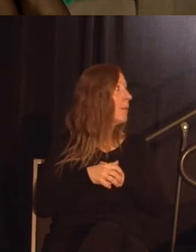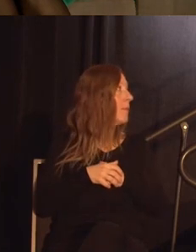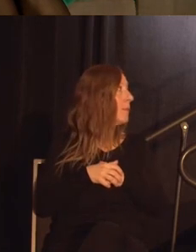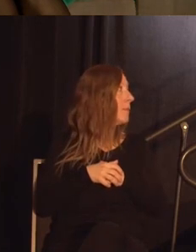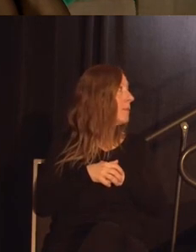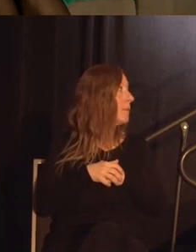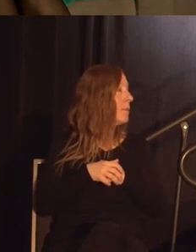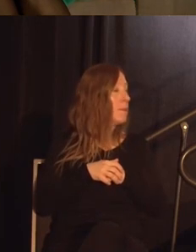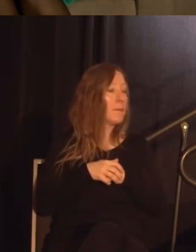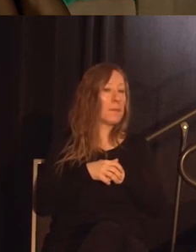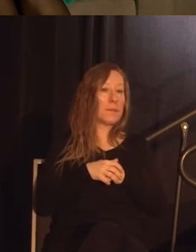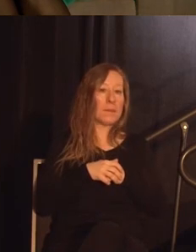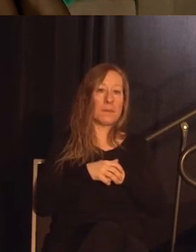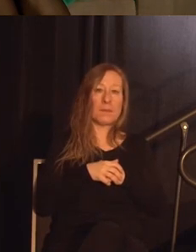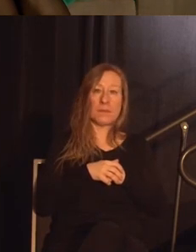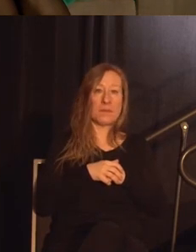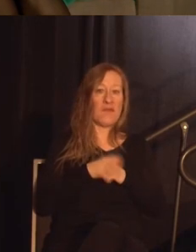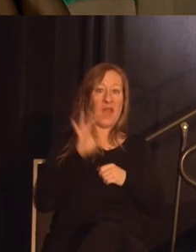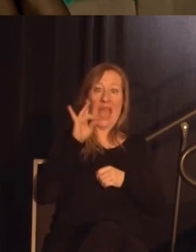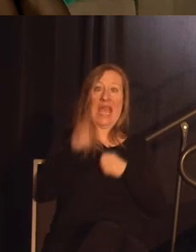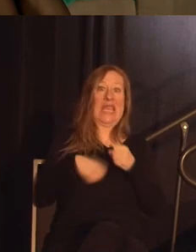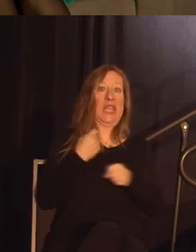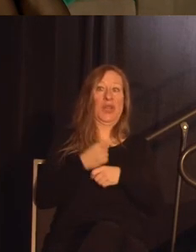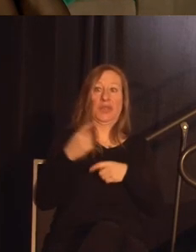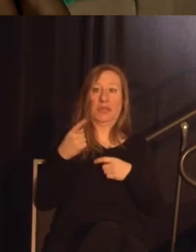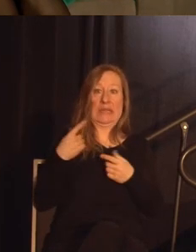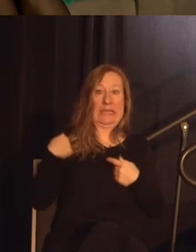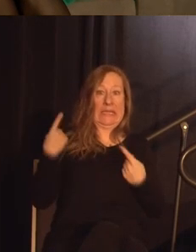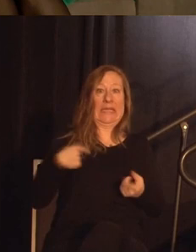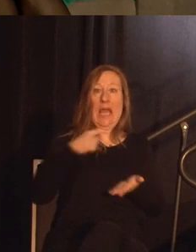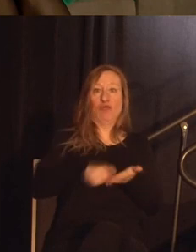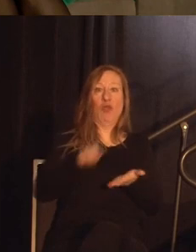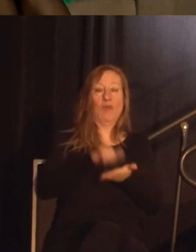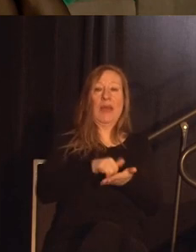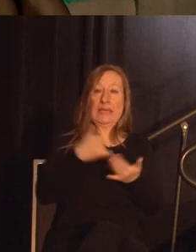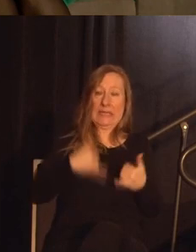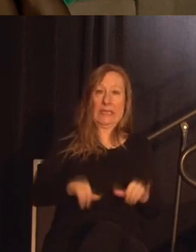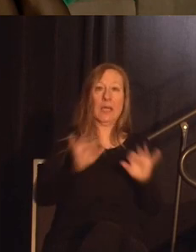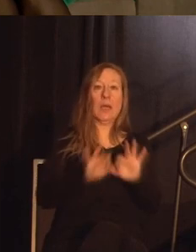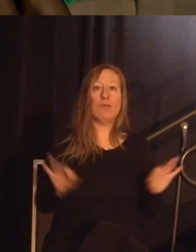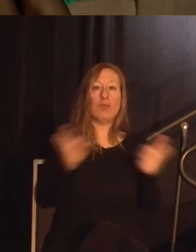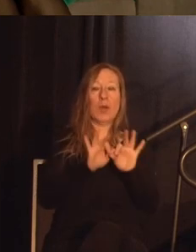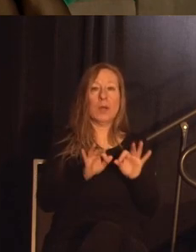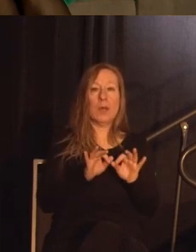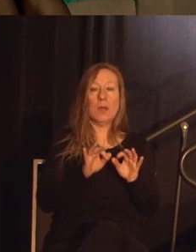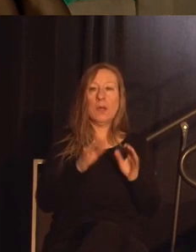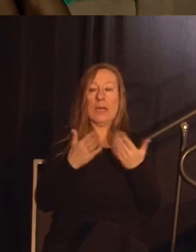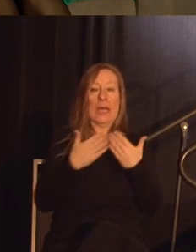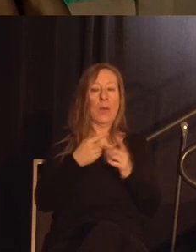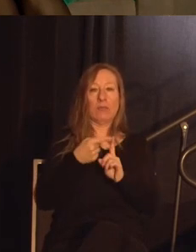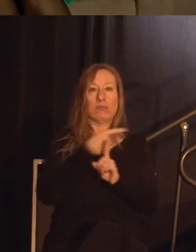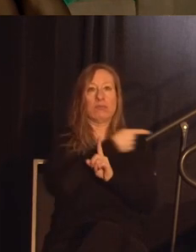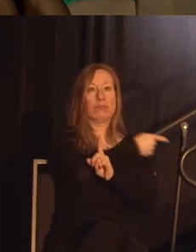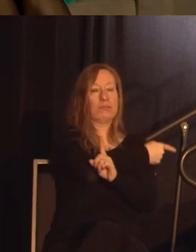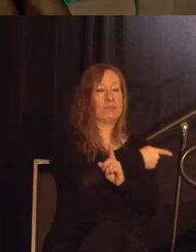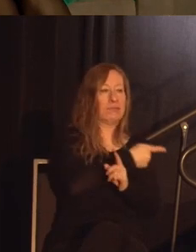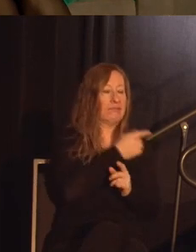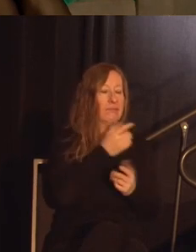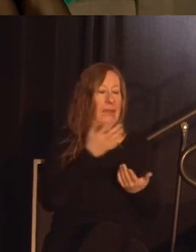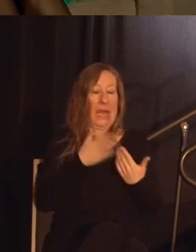print for 8 years or more. So yeah, anyway, I'm somewhere else, but that's my answer.